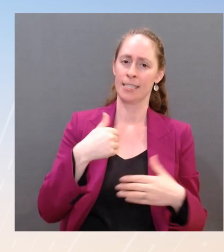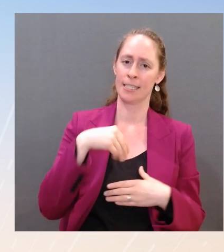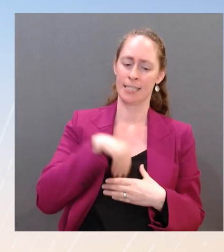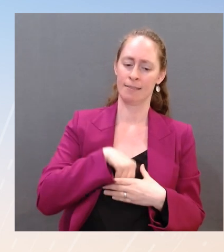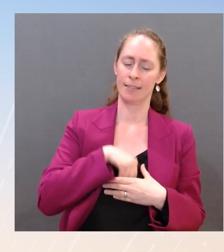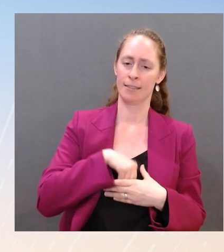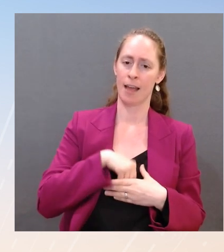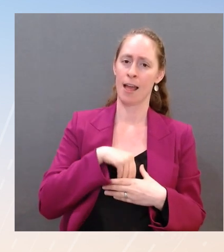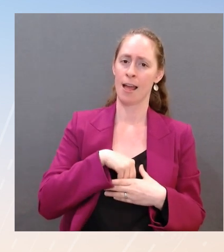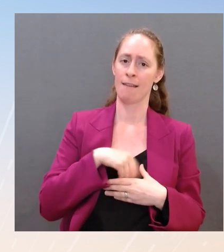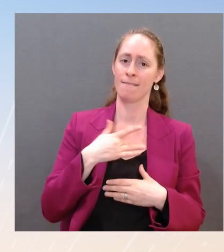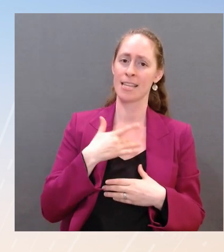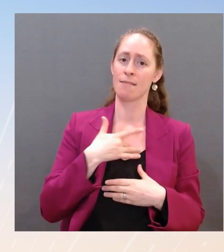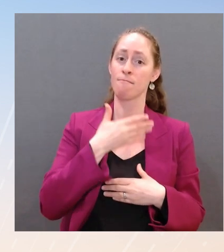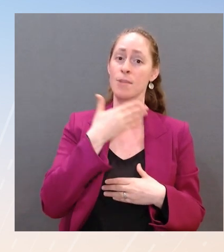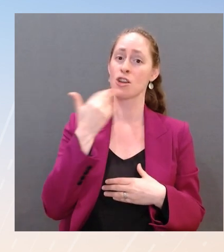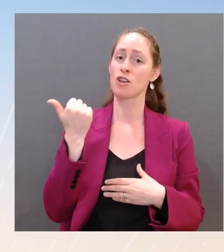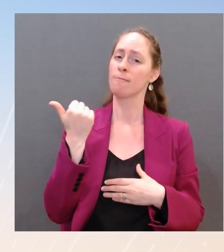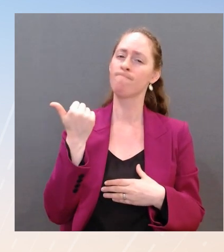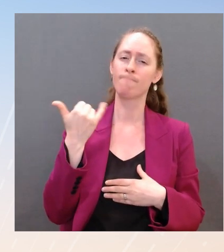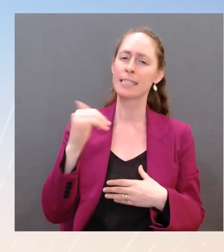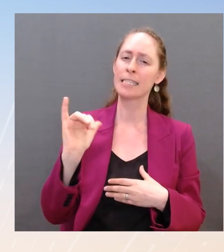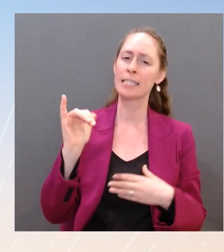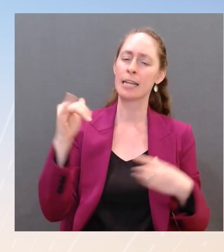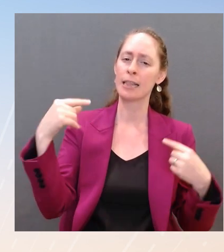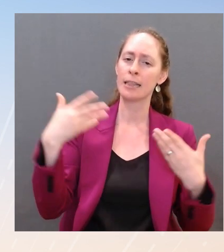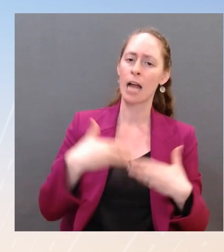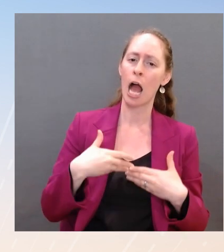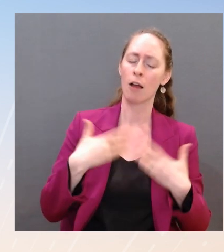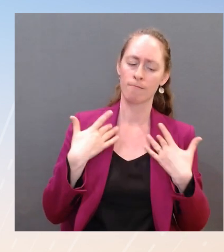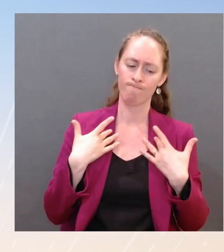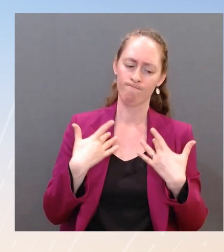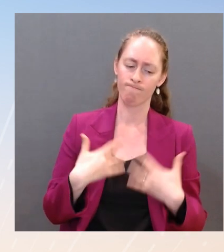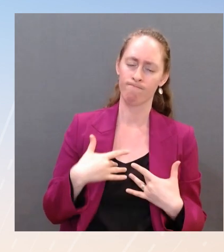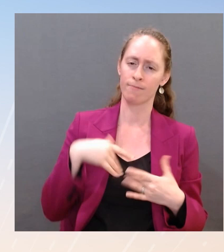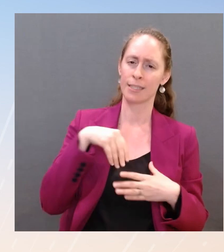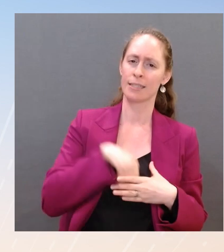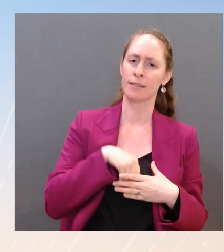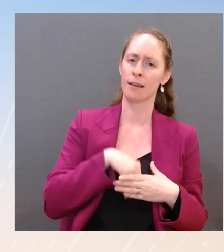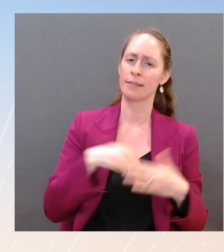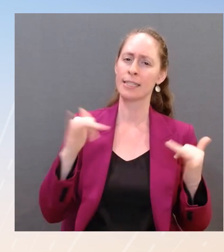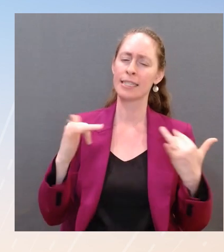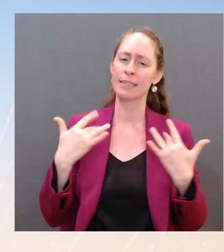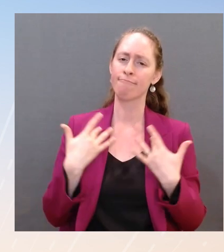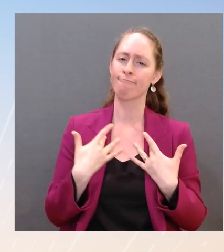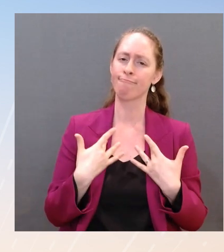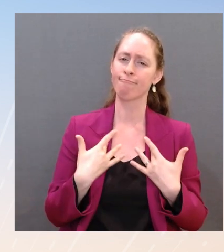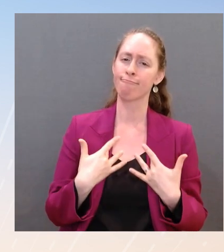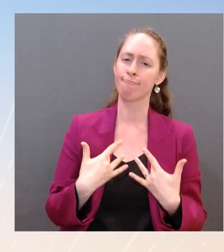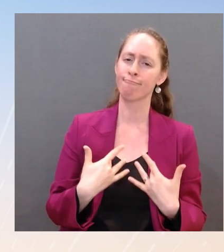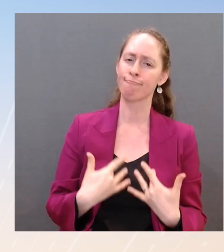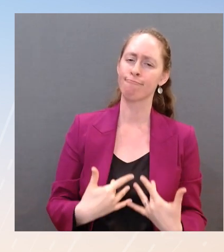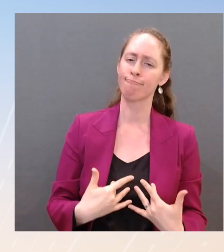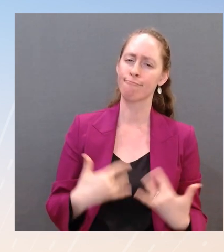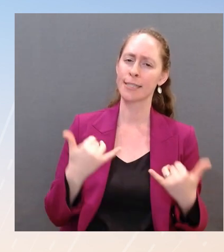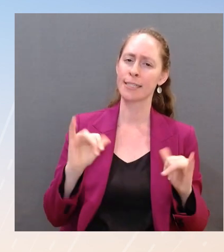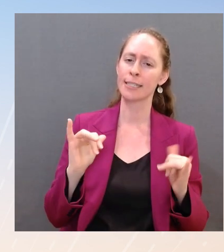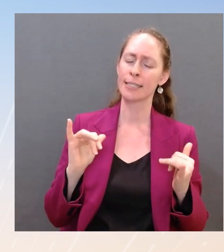the last decade, an alarming number of young people have struggled with mental health